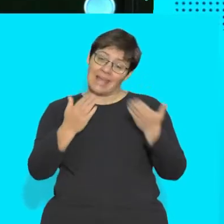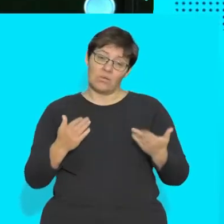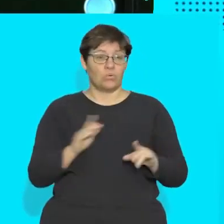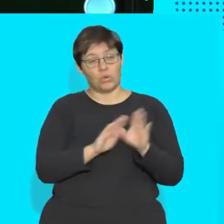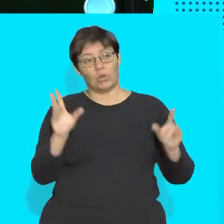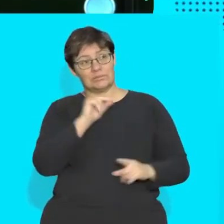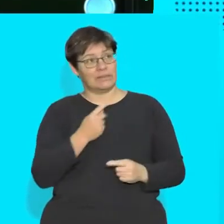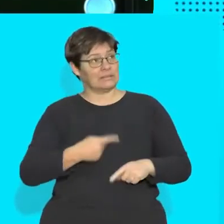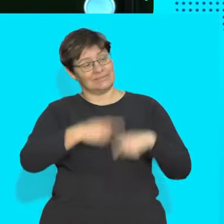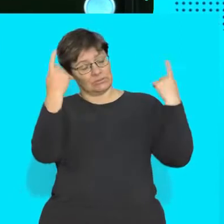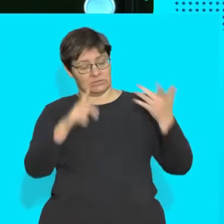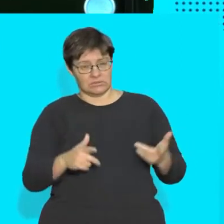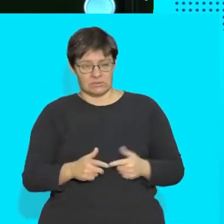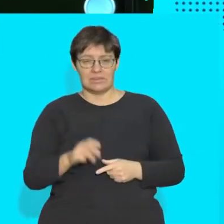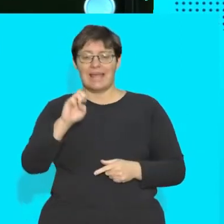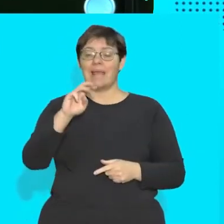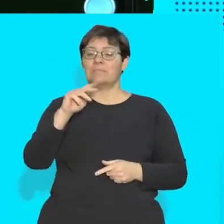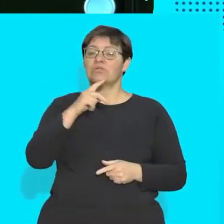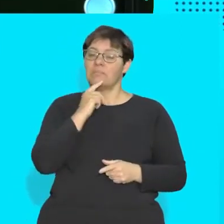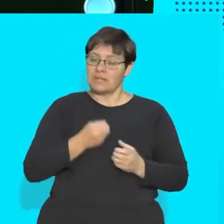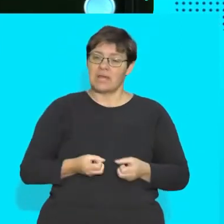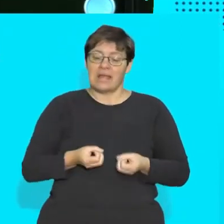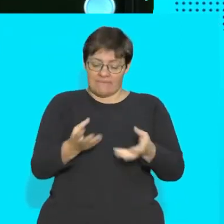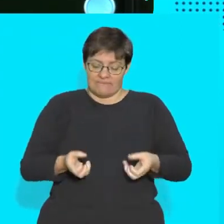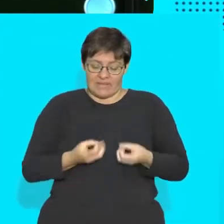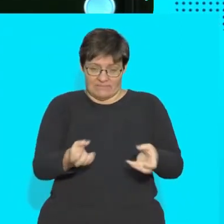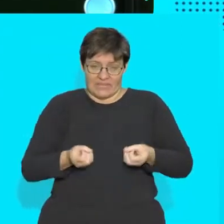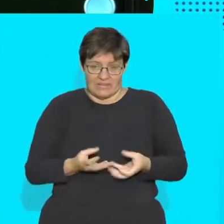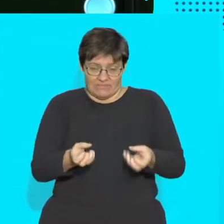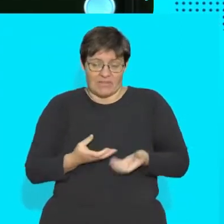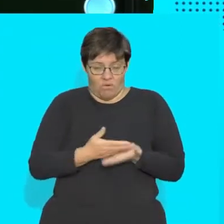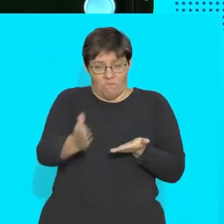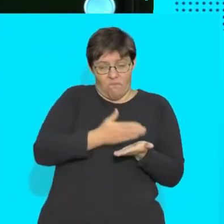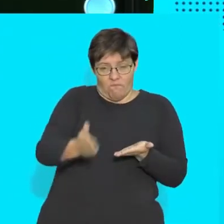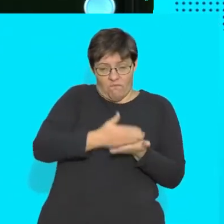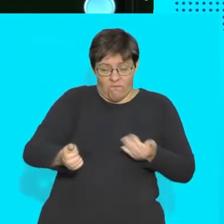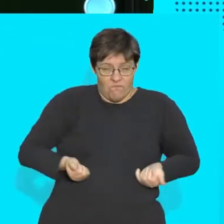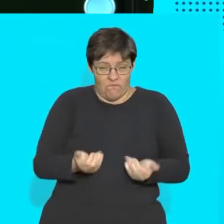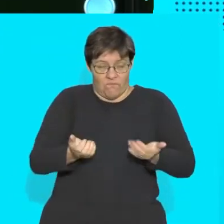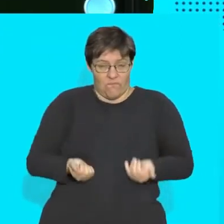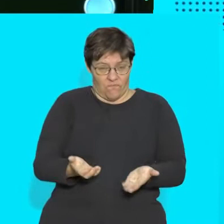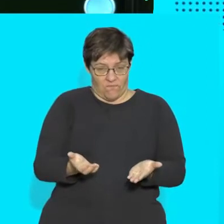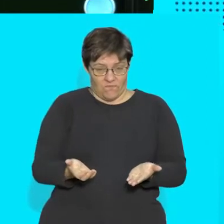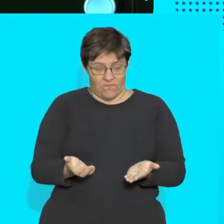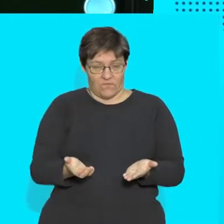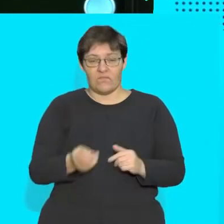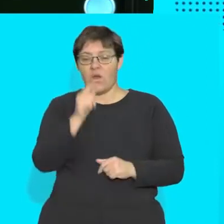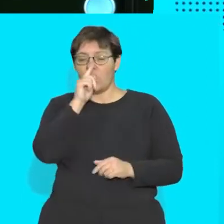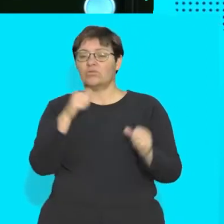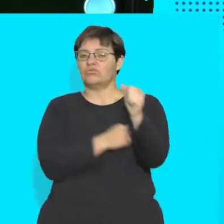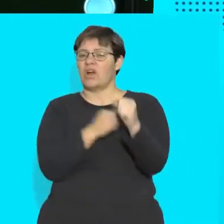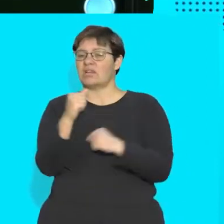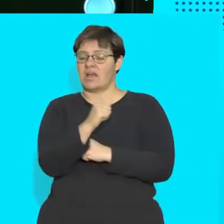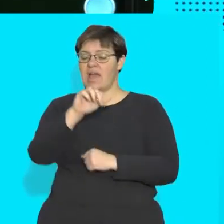Greek. Emission means emit means give off, okay? When we look at the structure of